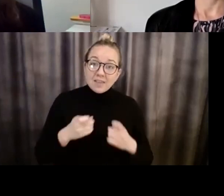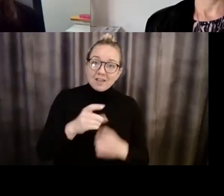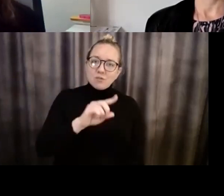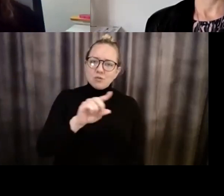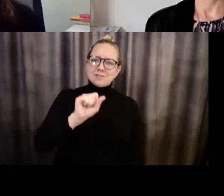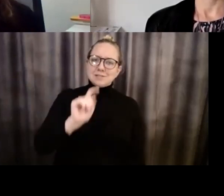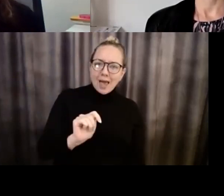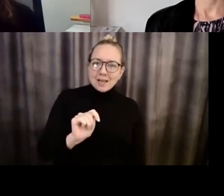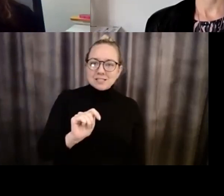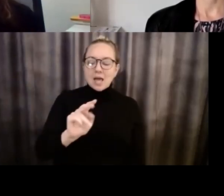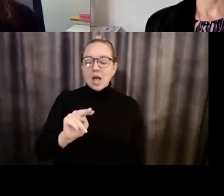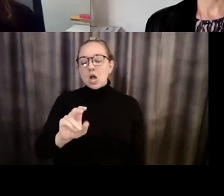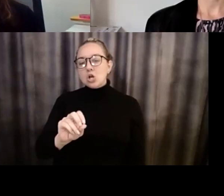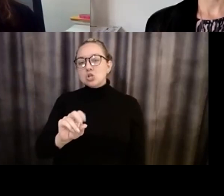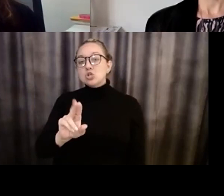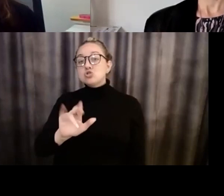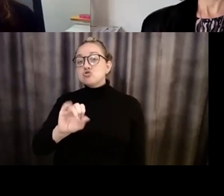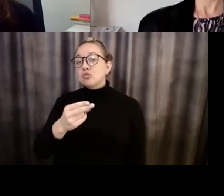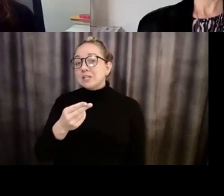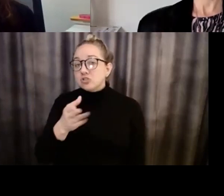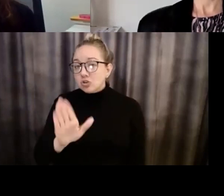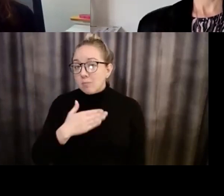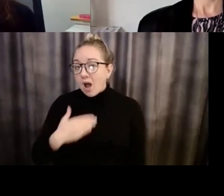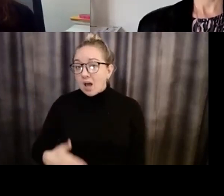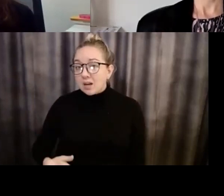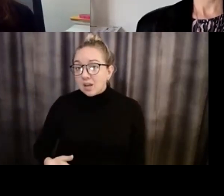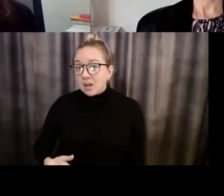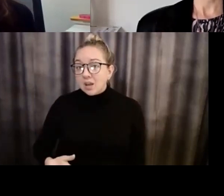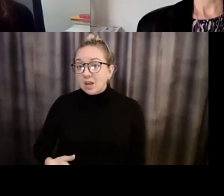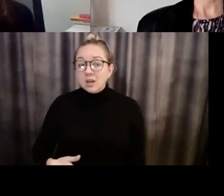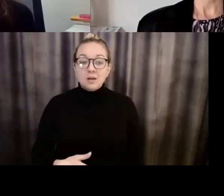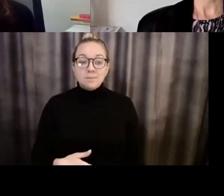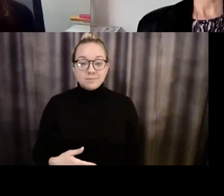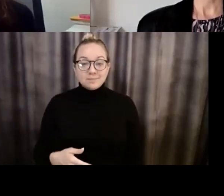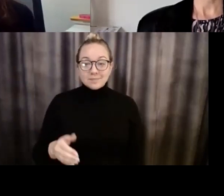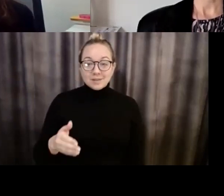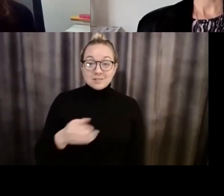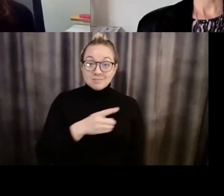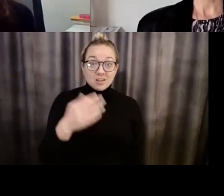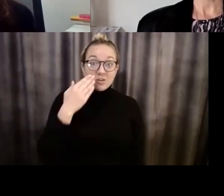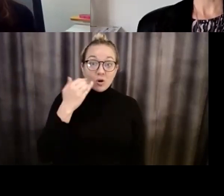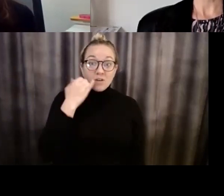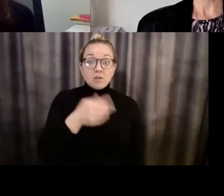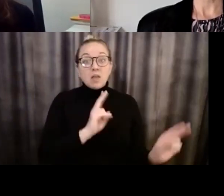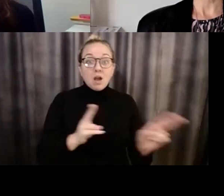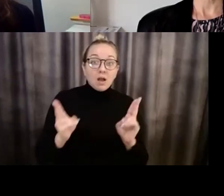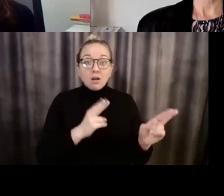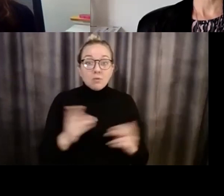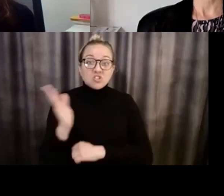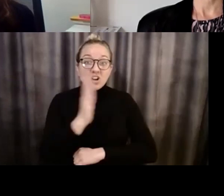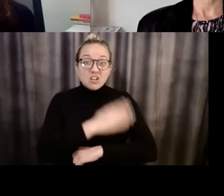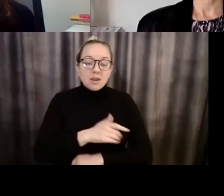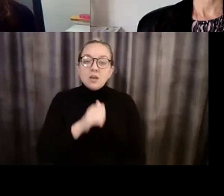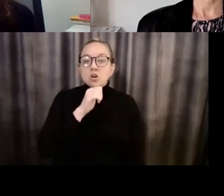are you eating depleting foods? Because again, that goes back to, if we're in a rush and we're just on meetings and meetings and meetings, we're not